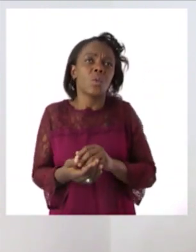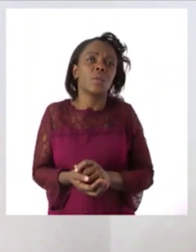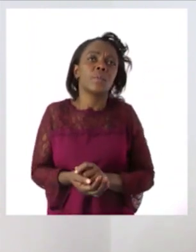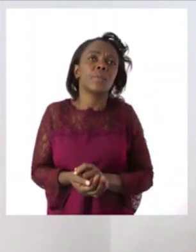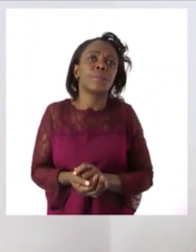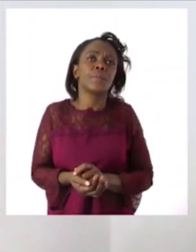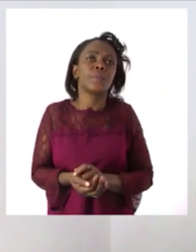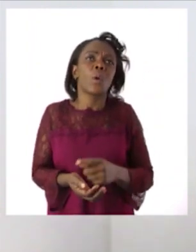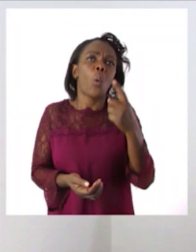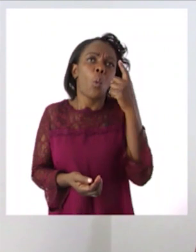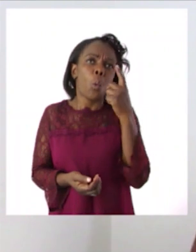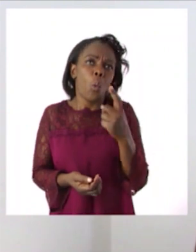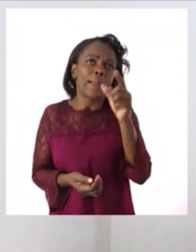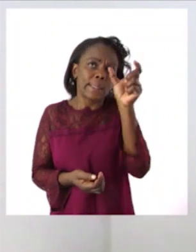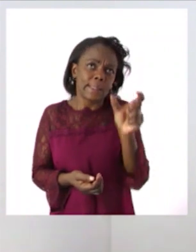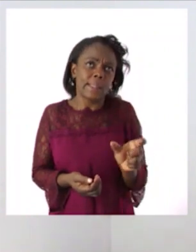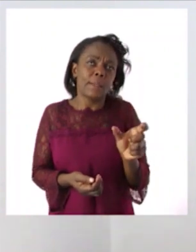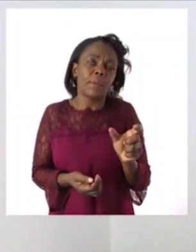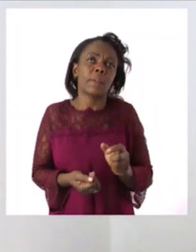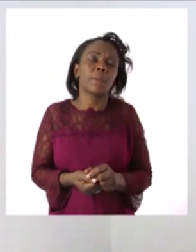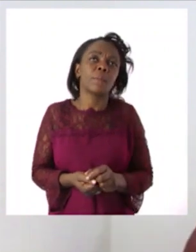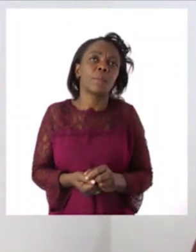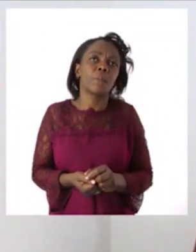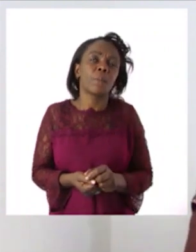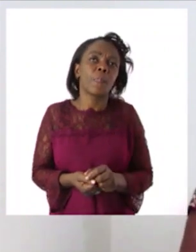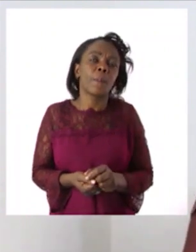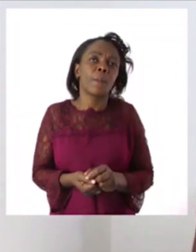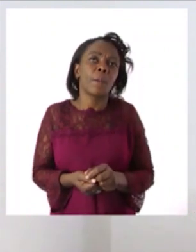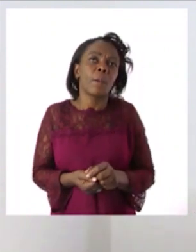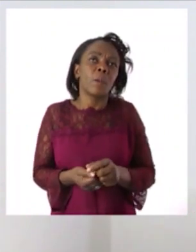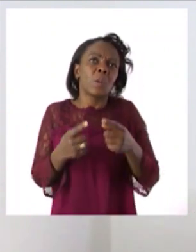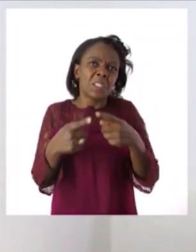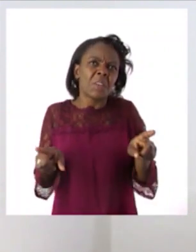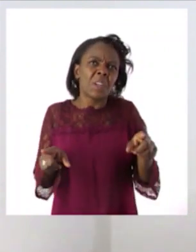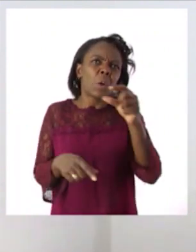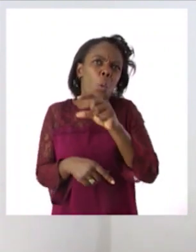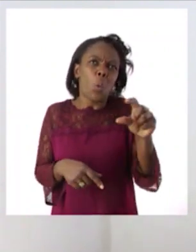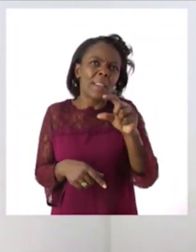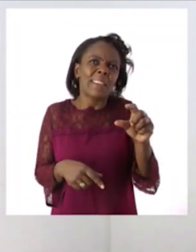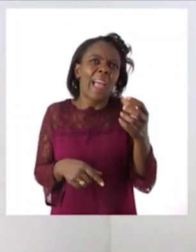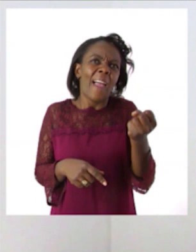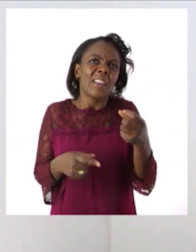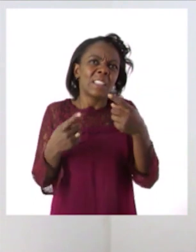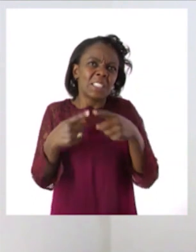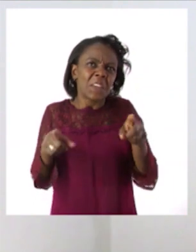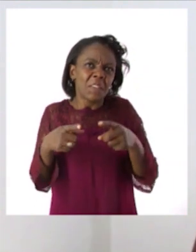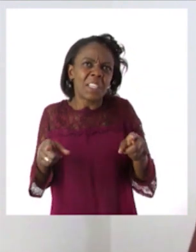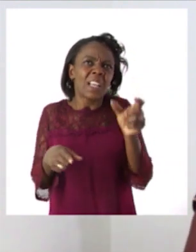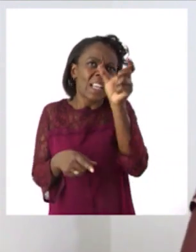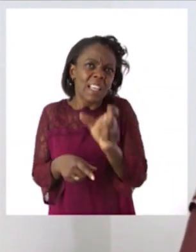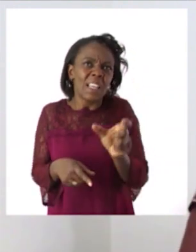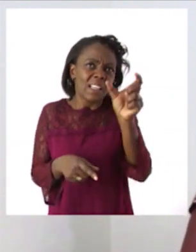1 syllable. So you see that different words have different number of syllables that are in a word.